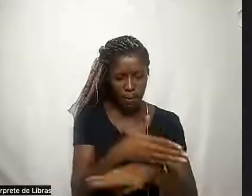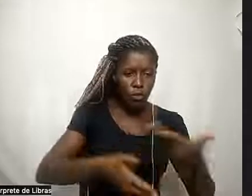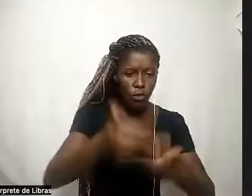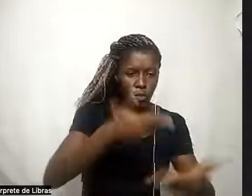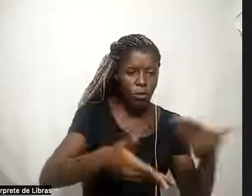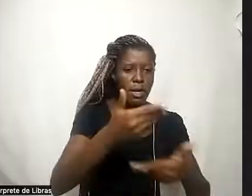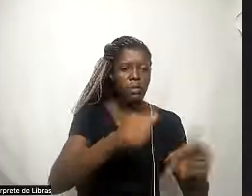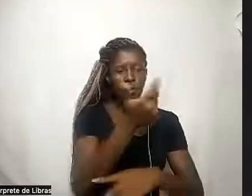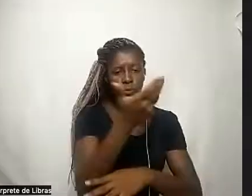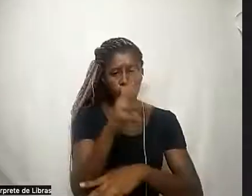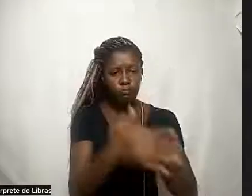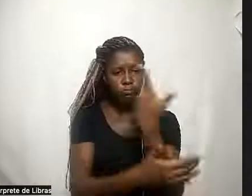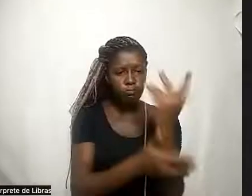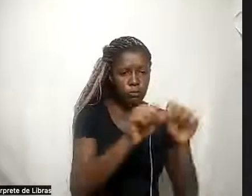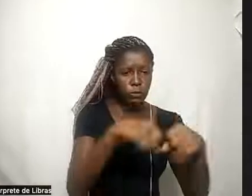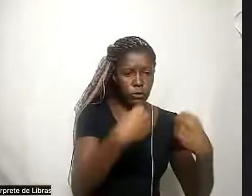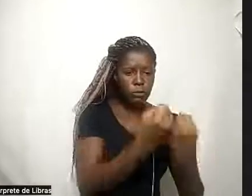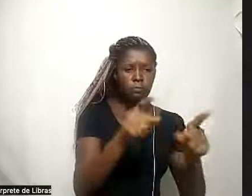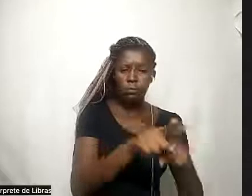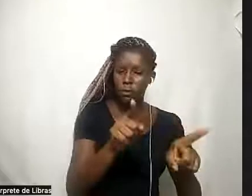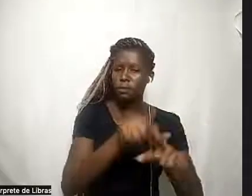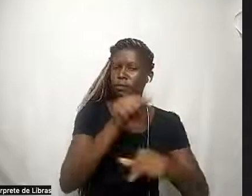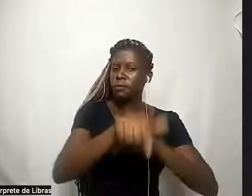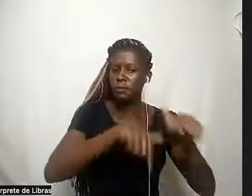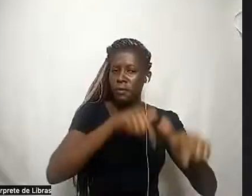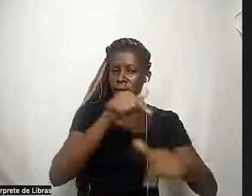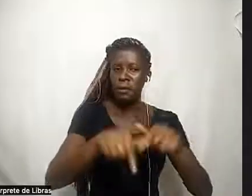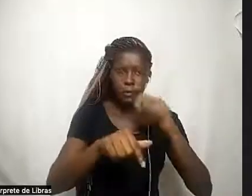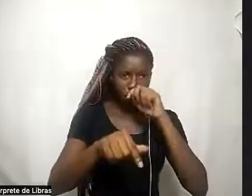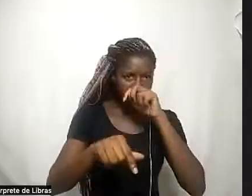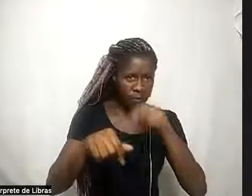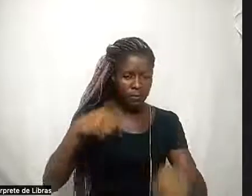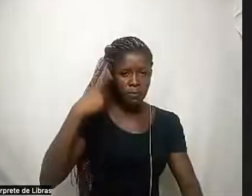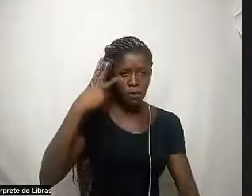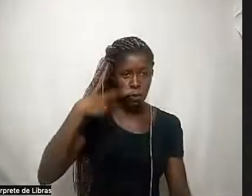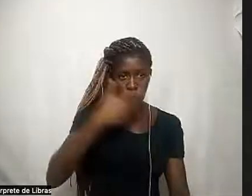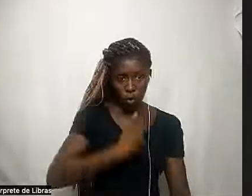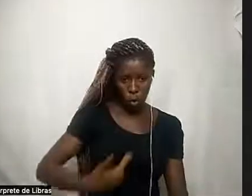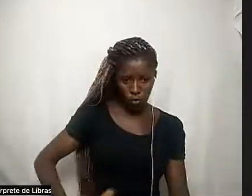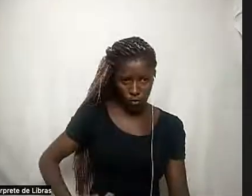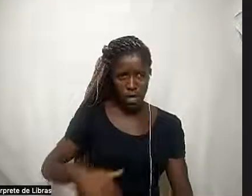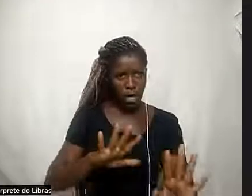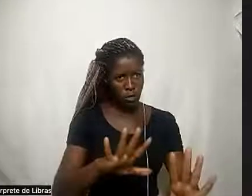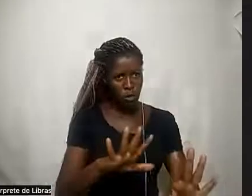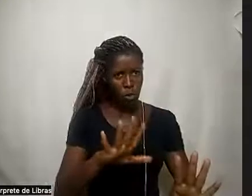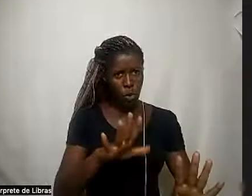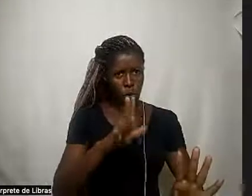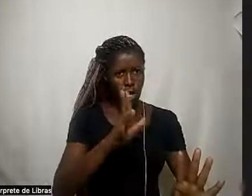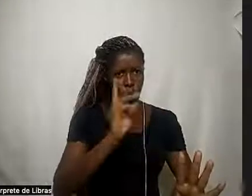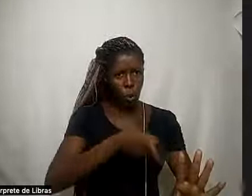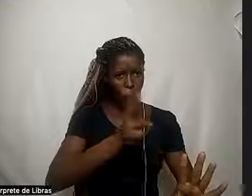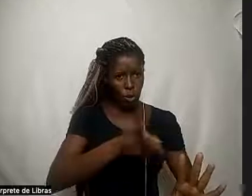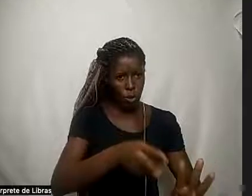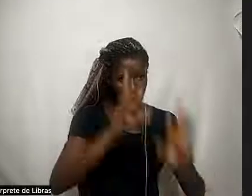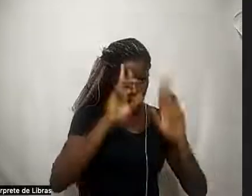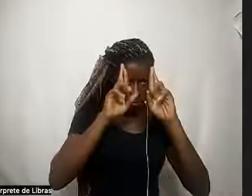The first is insert is we research, community development, development of public policies without interfering in